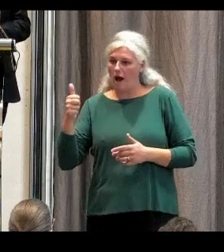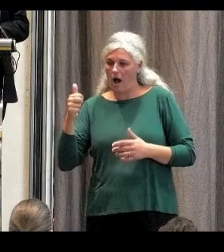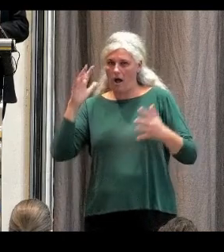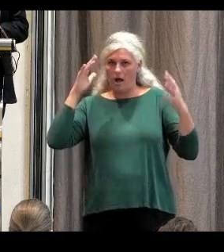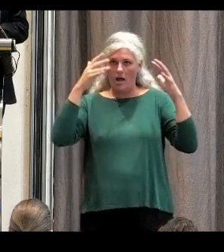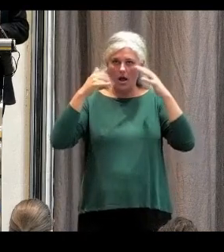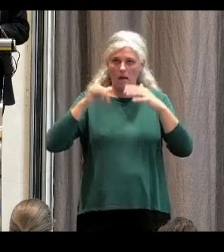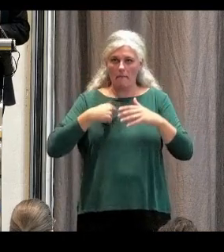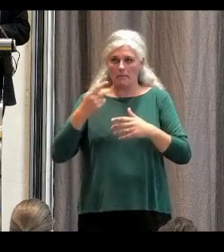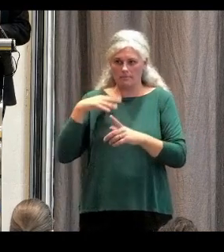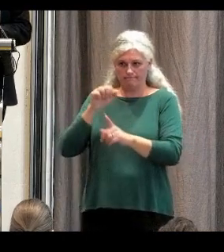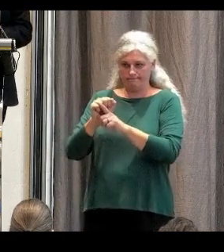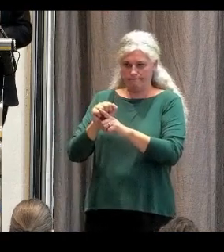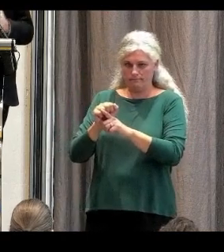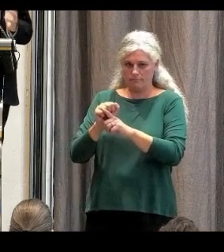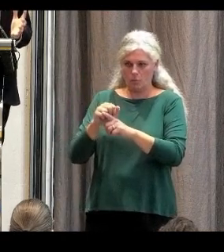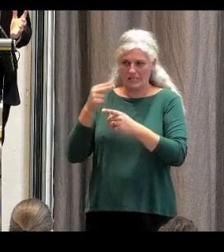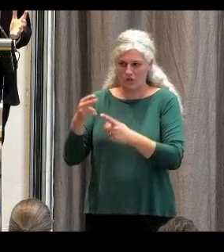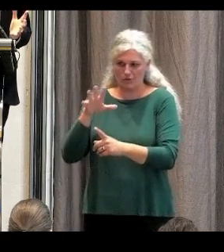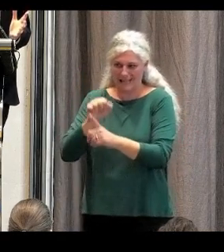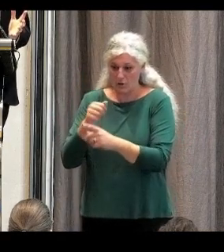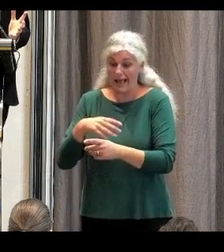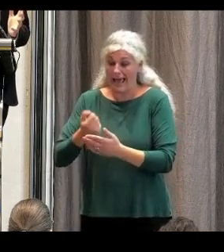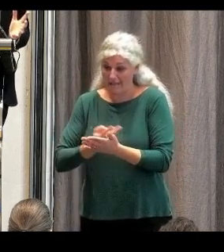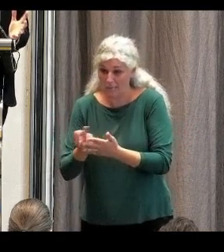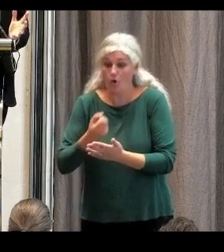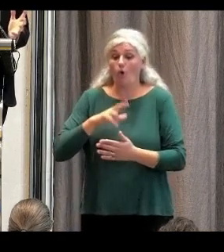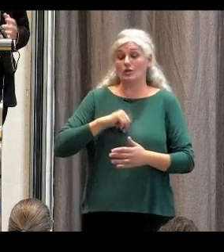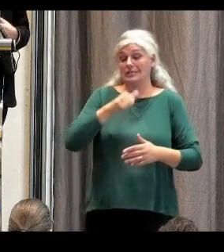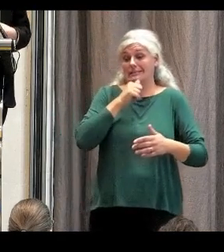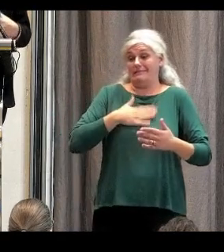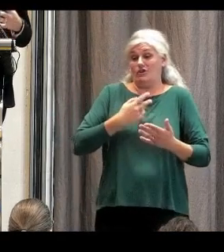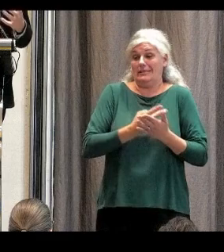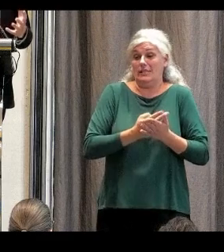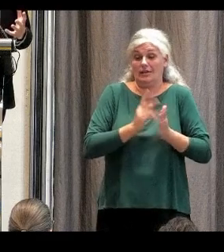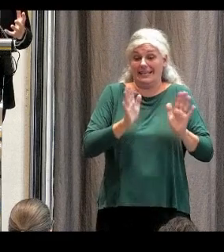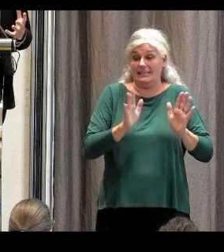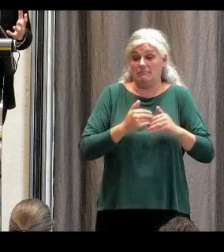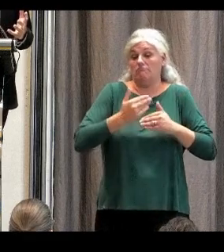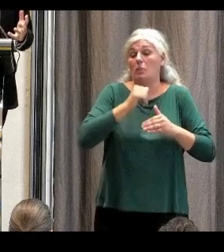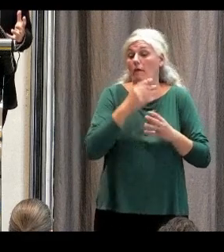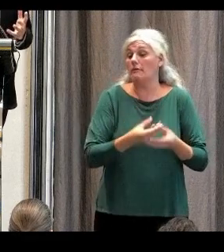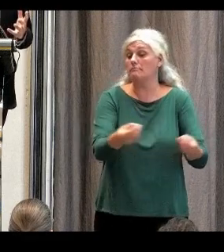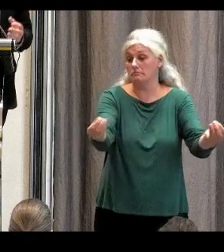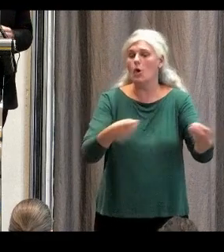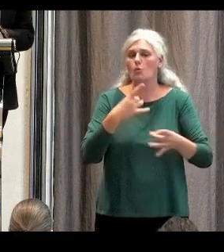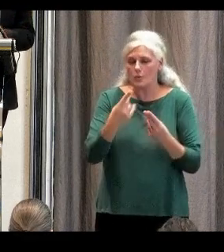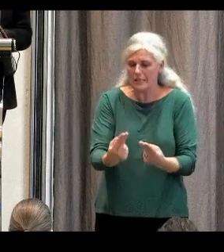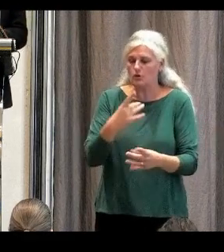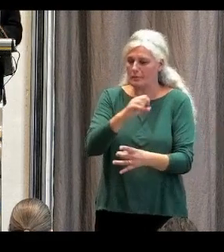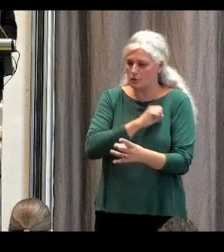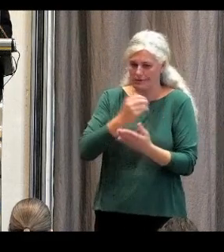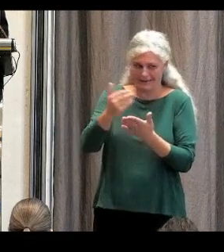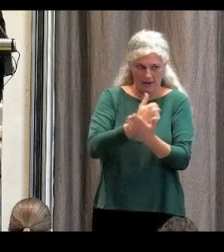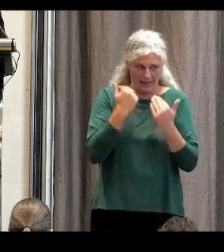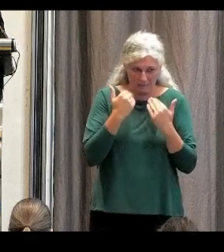have epilepsy rather than just having a first seizure. But we often have a lot of uncertainty, and it's really important that we communicate that uncertainty and we